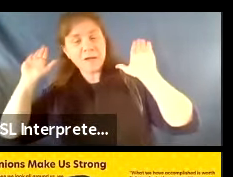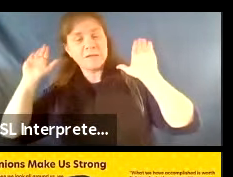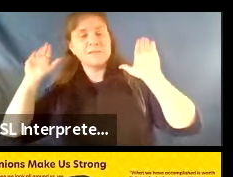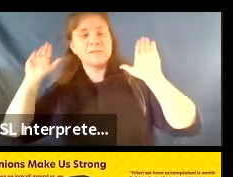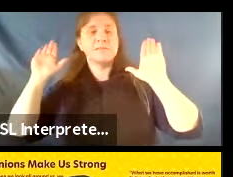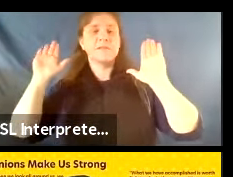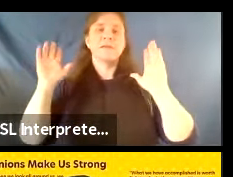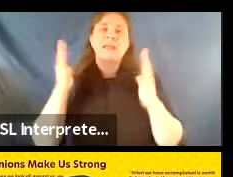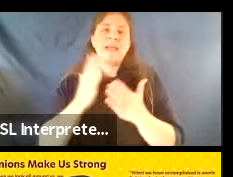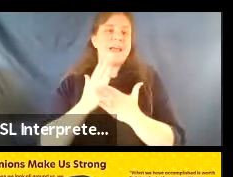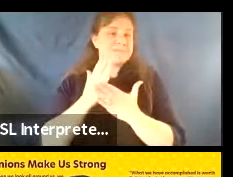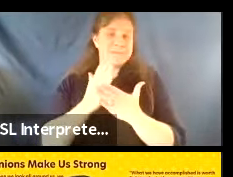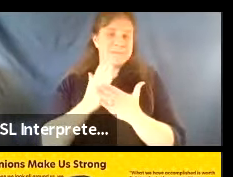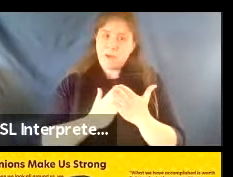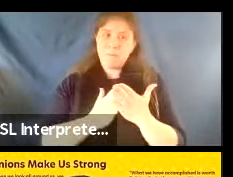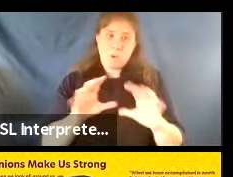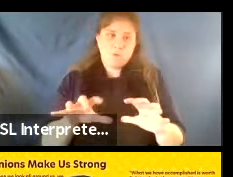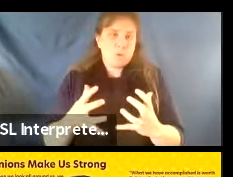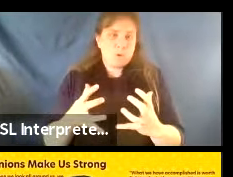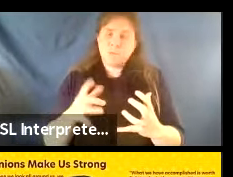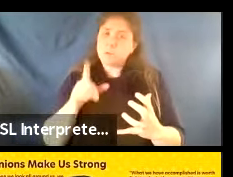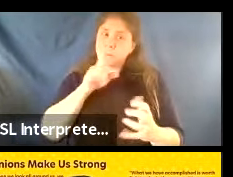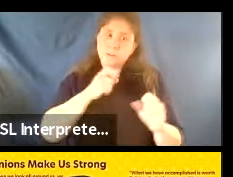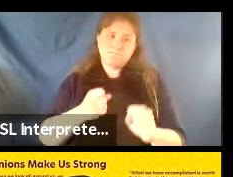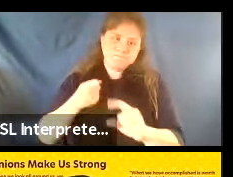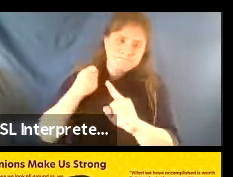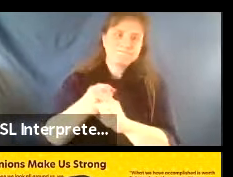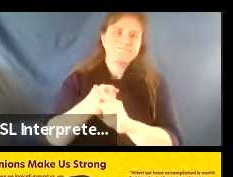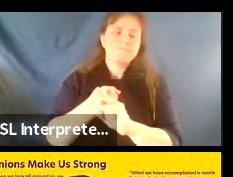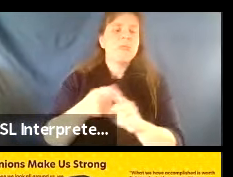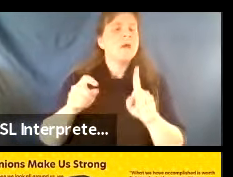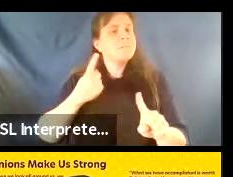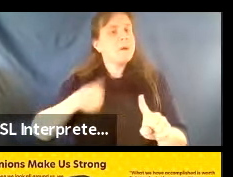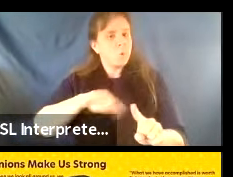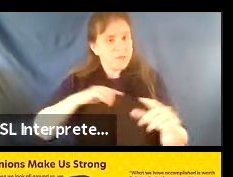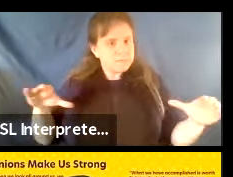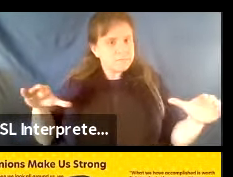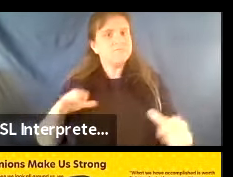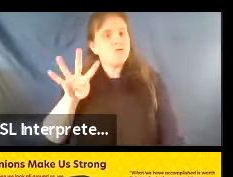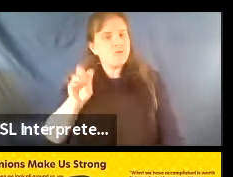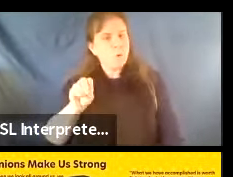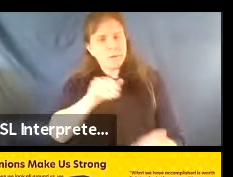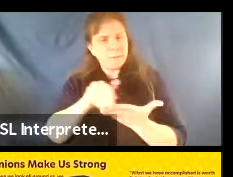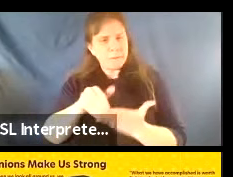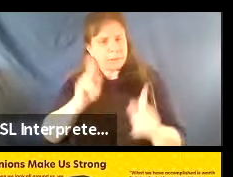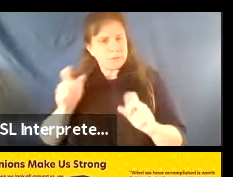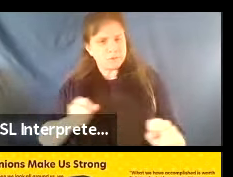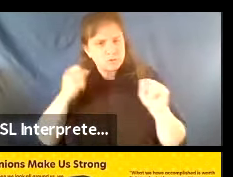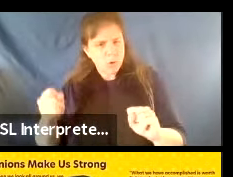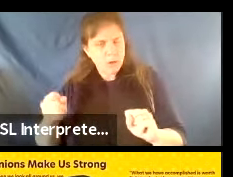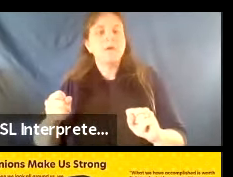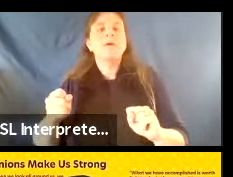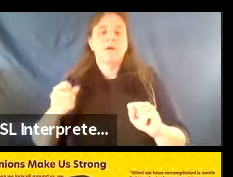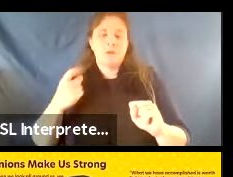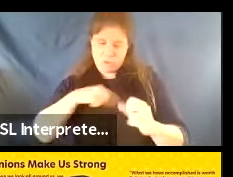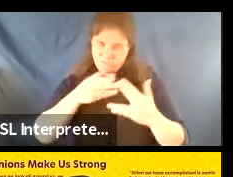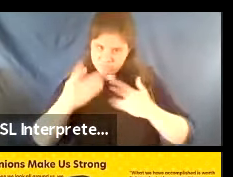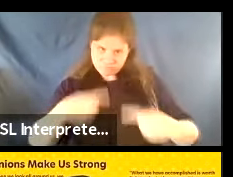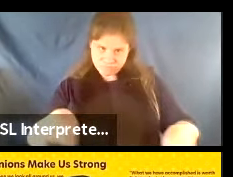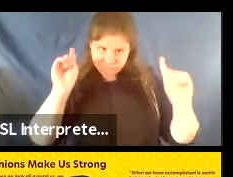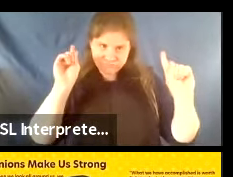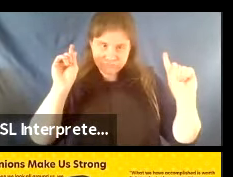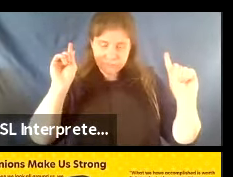been disproportionately impacted. But we've gotten through this part together, 40 million strong. And there were times during that surge, especially in certain